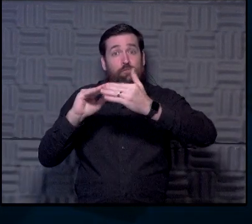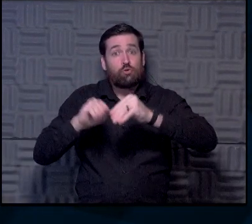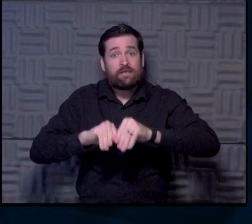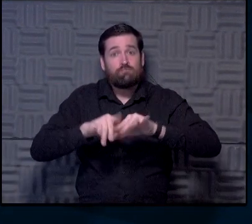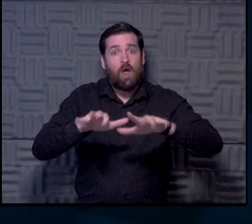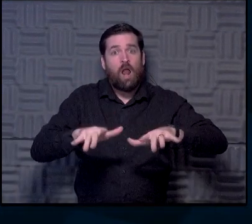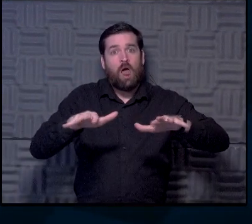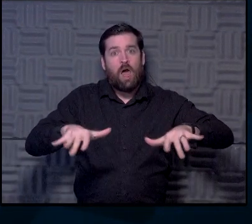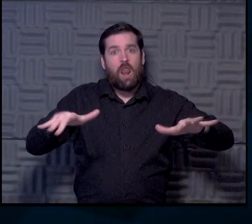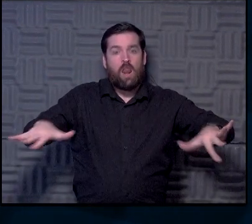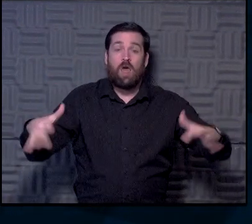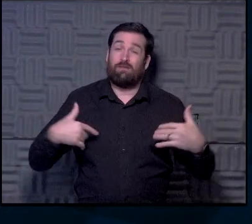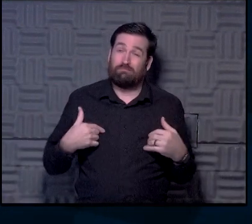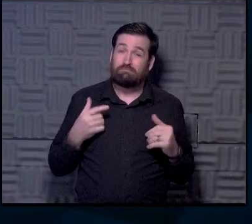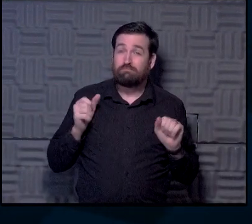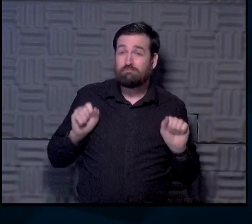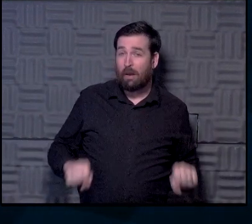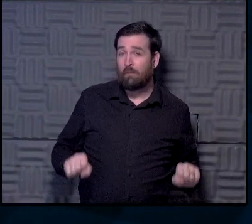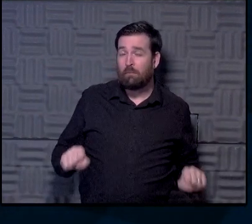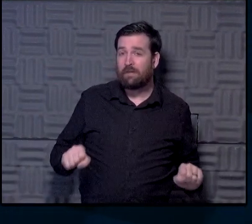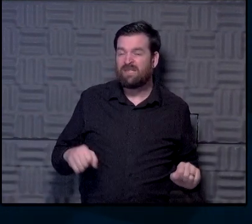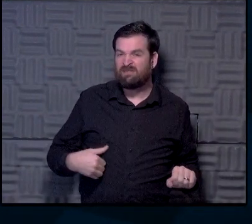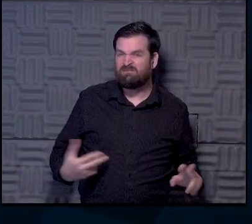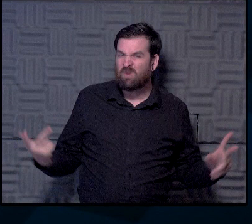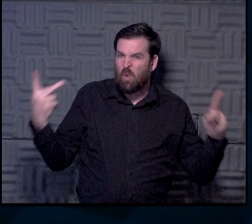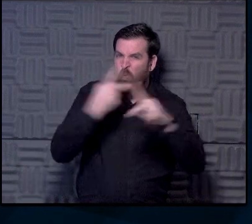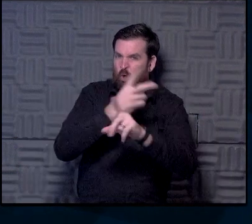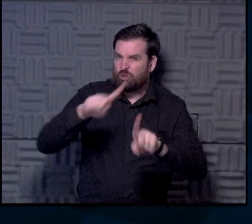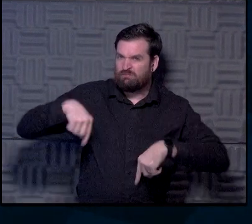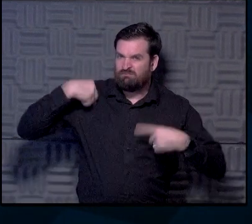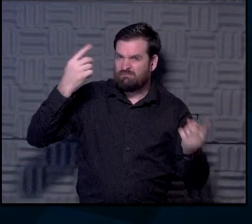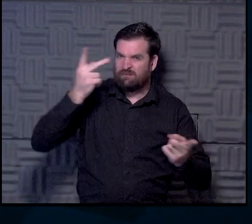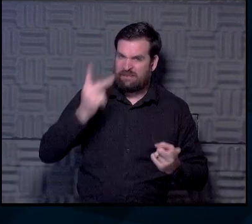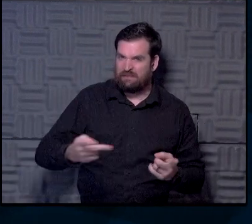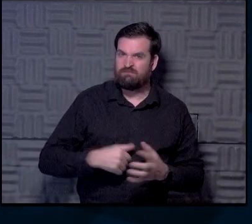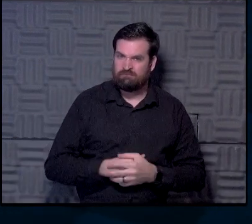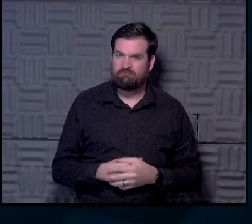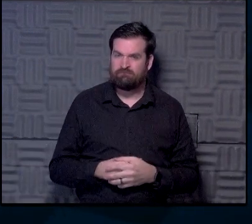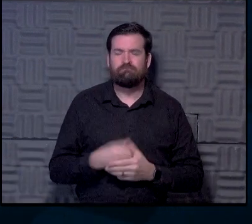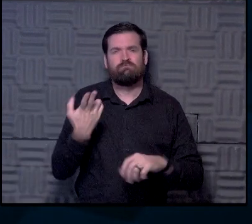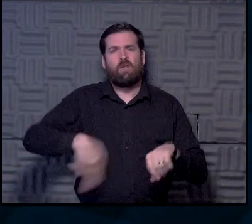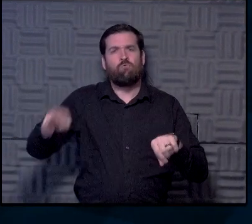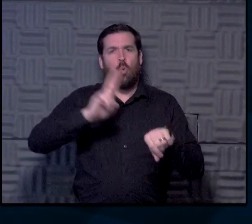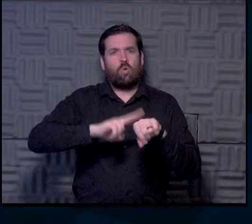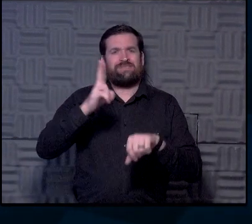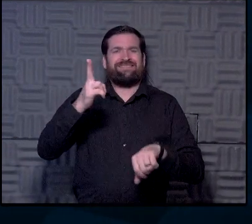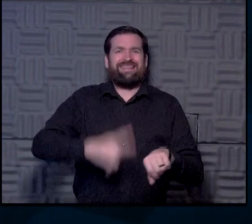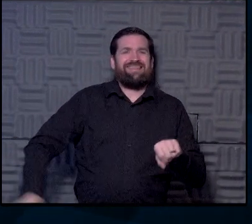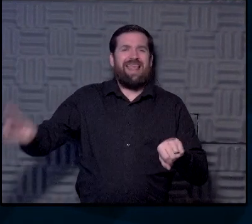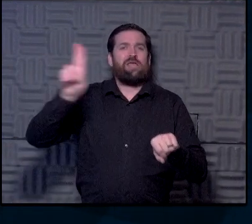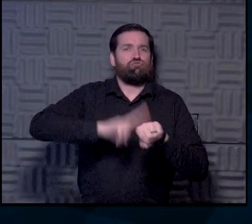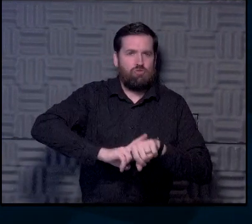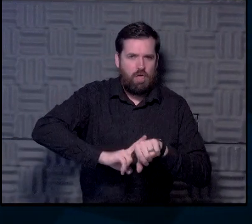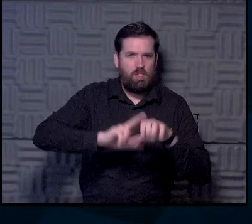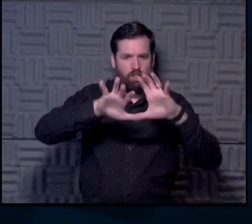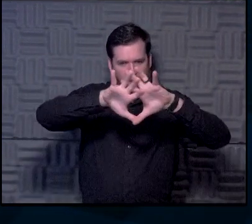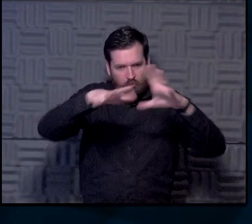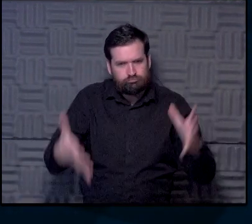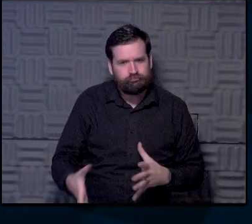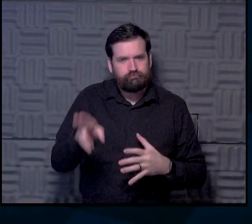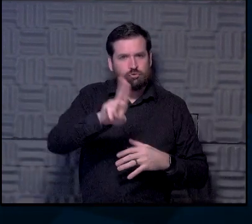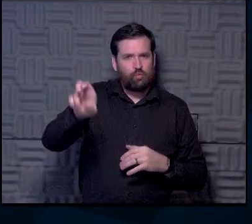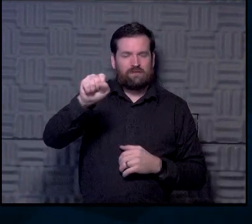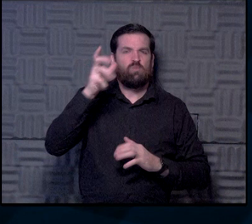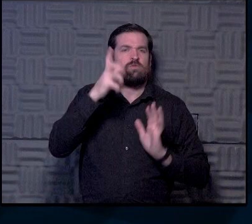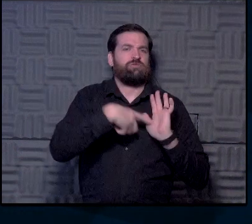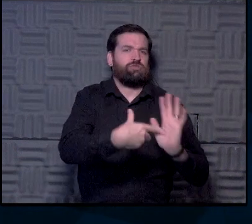continues at what is very likely the highest rate we've ever seen. And this is, of course, a national picture. We'll break this down to regional and states here in a minute, because